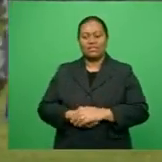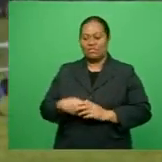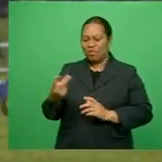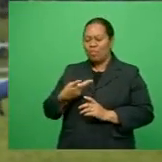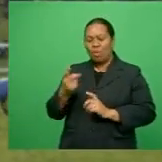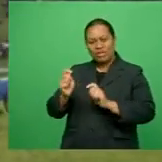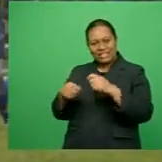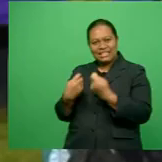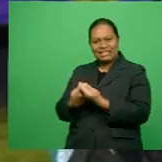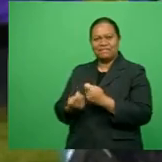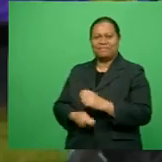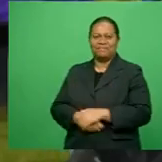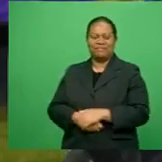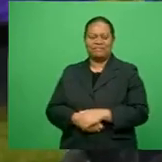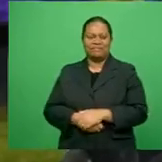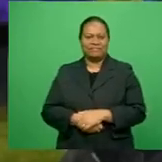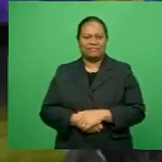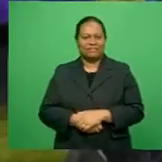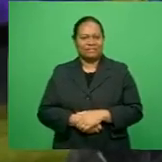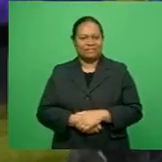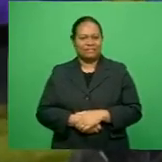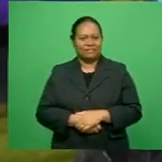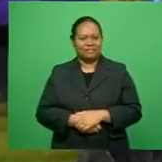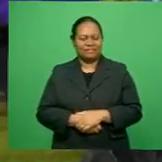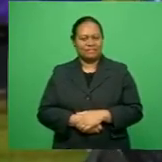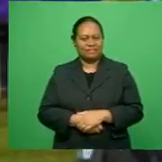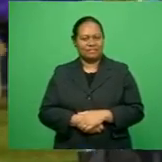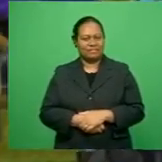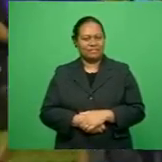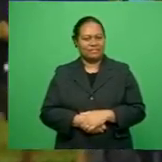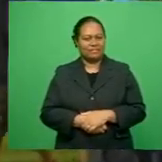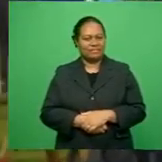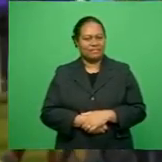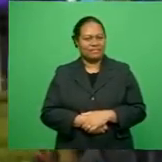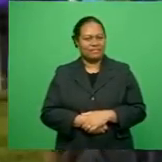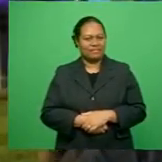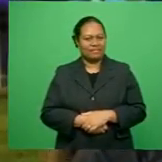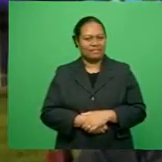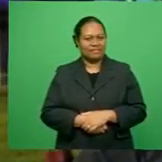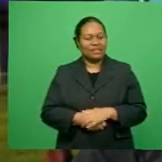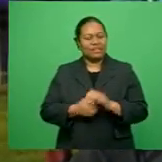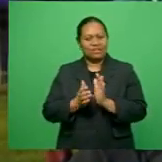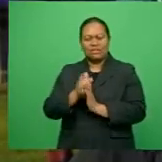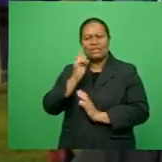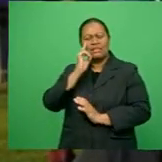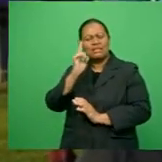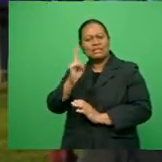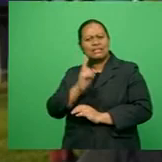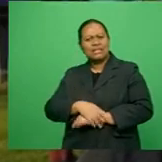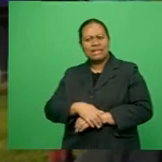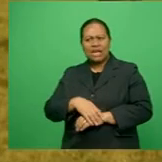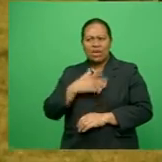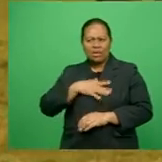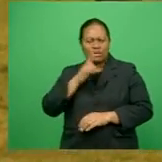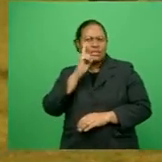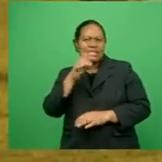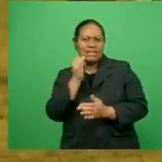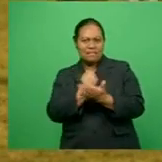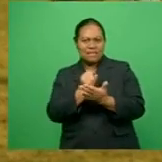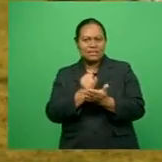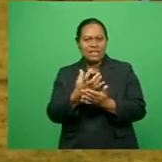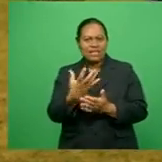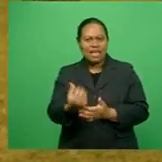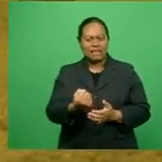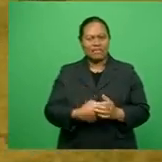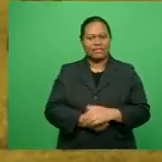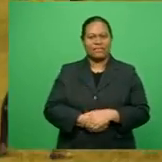sides. Yes, I think we're going back on the whiteboard to try and rectify those little problems, a